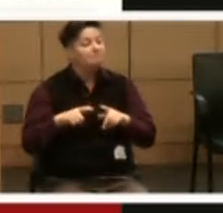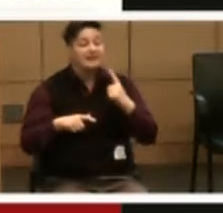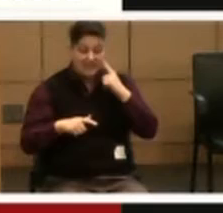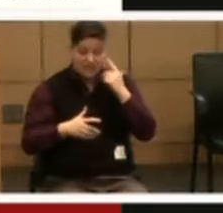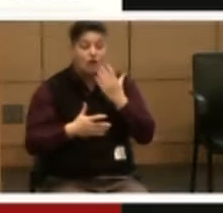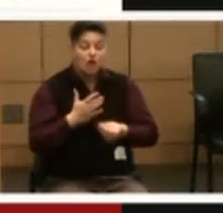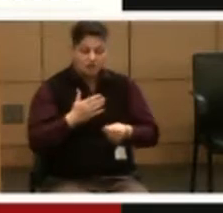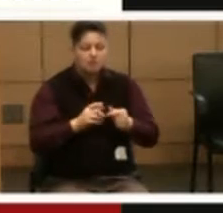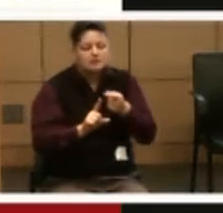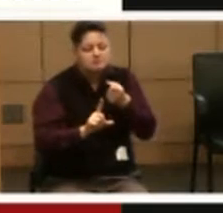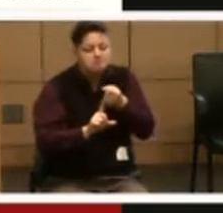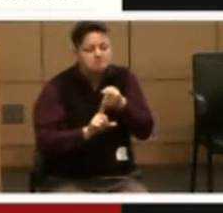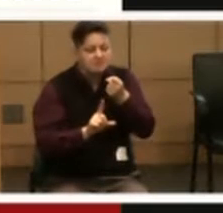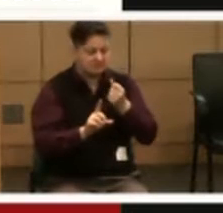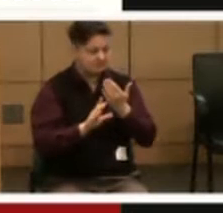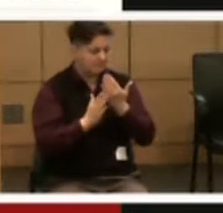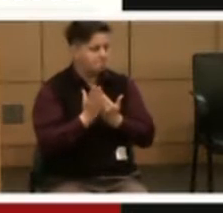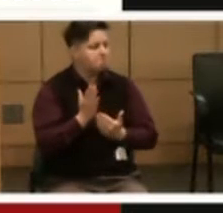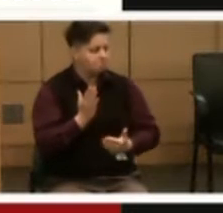a small component.